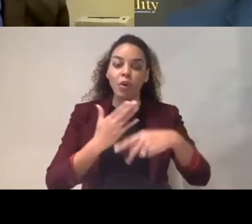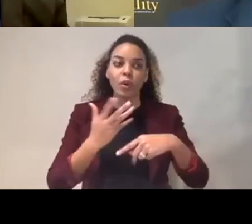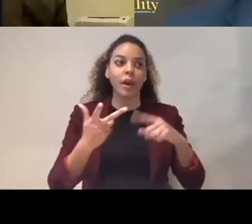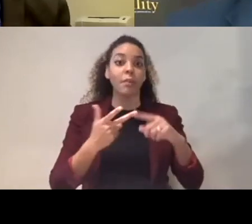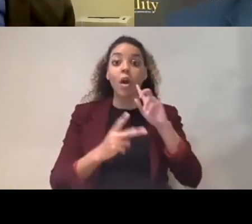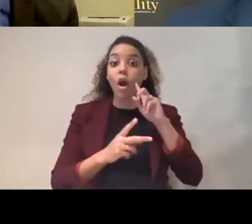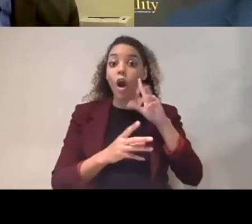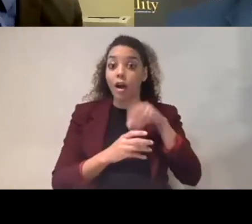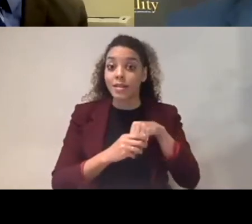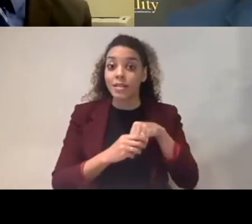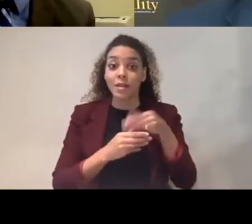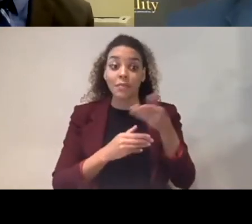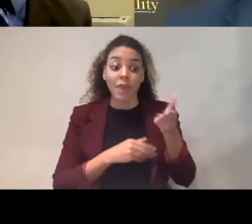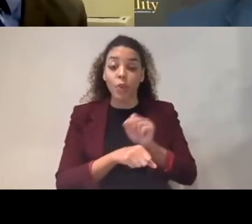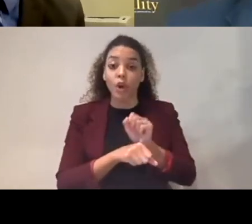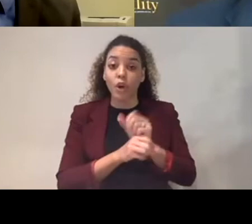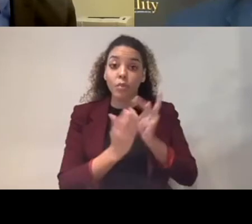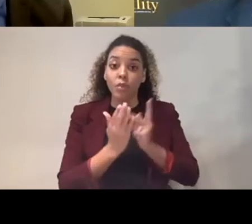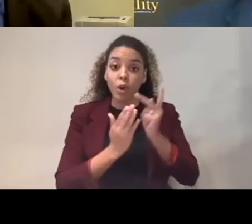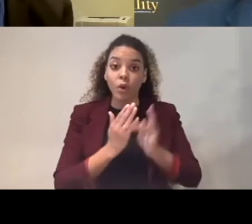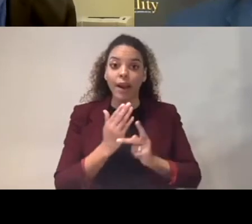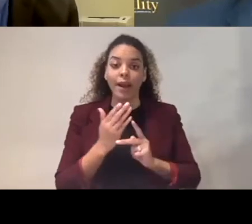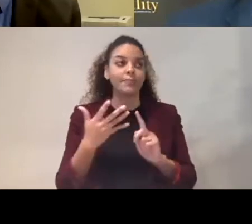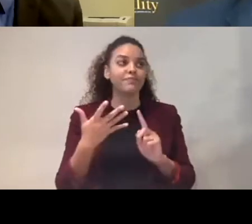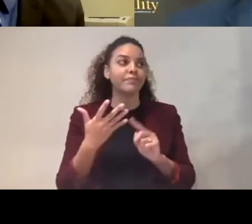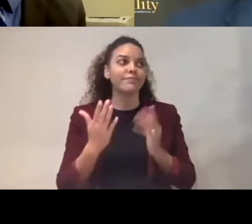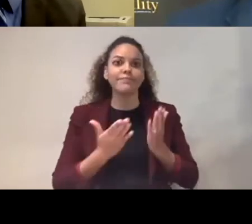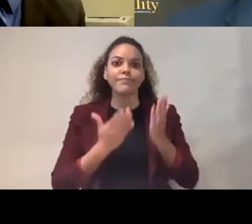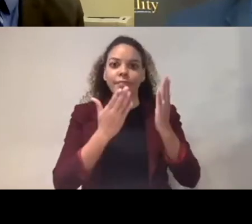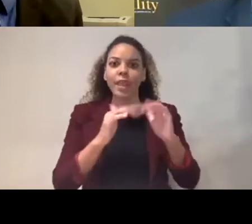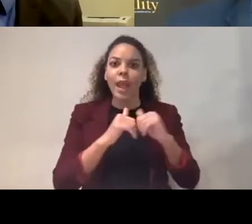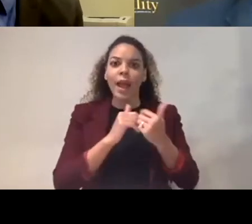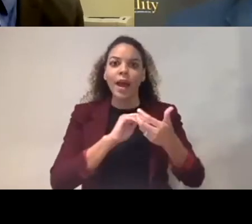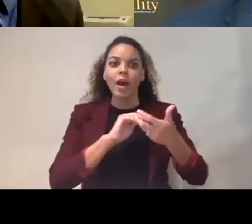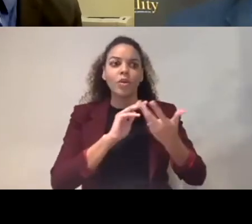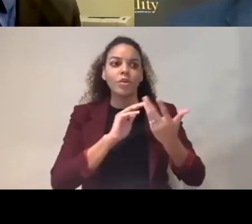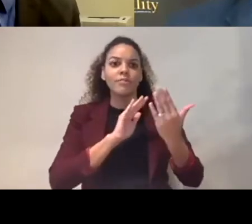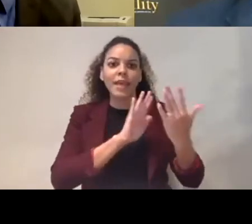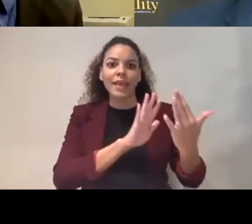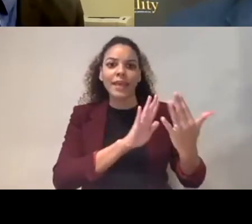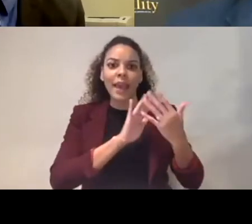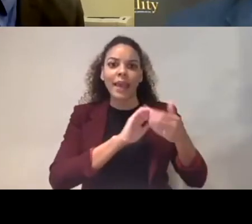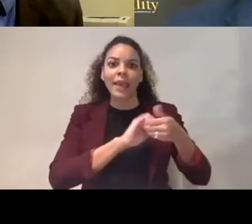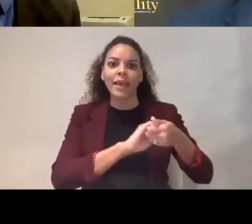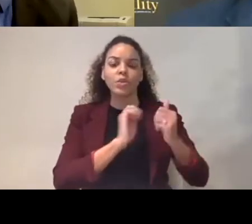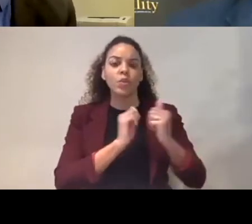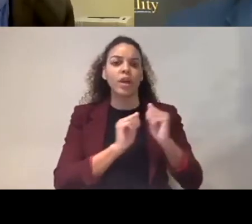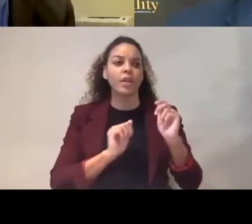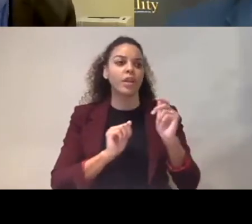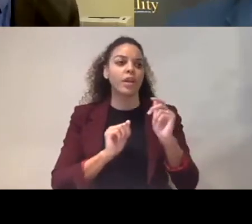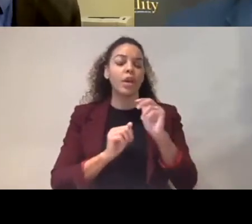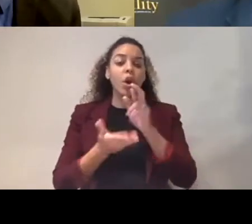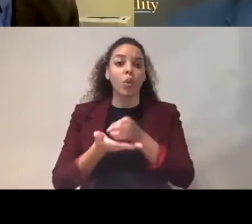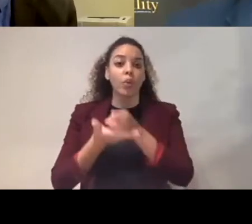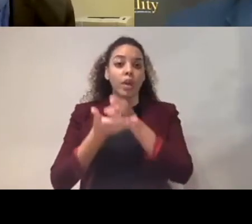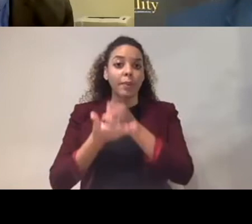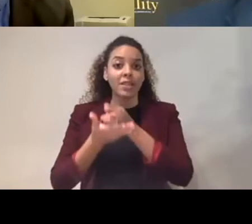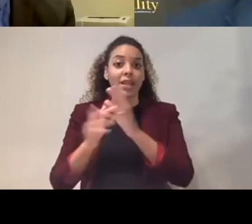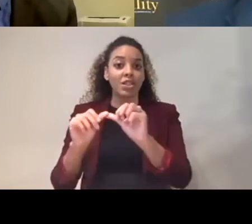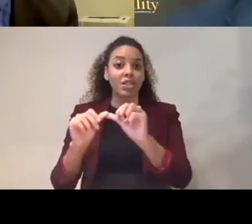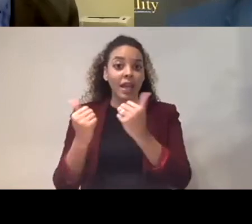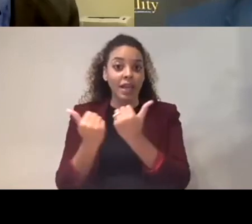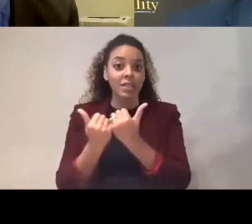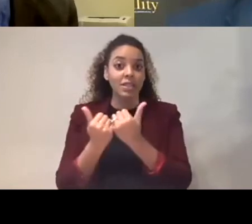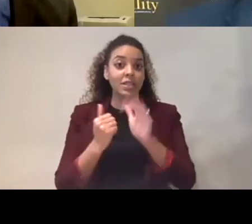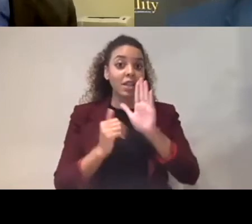programs, suggestions for how to engage with vocational rehabilitation agencies in your state and locality,